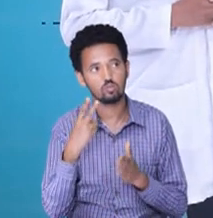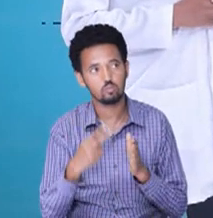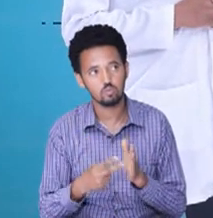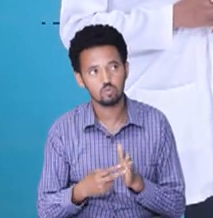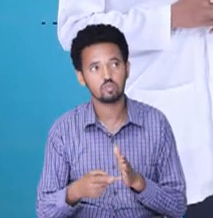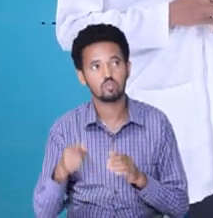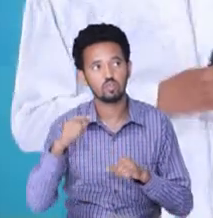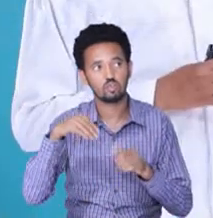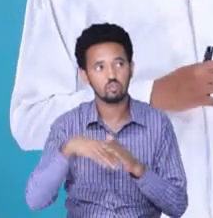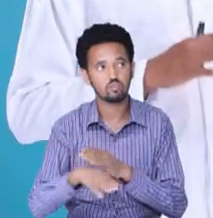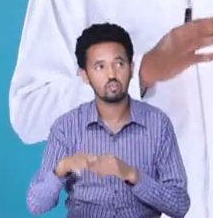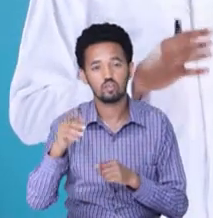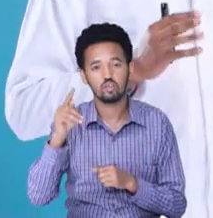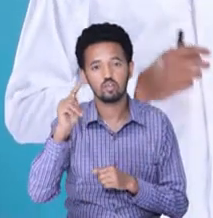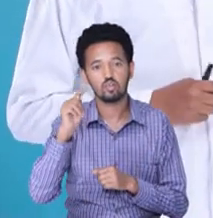Tennis Court Oath